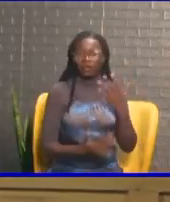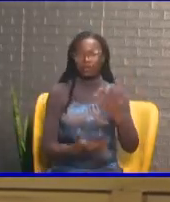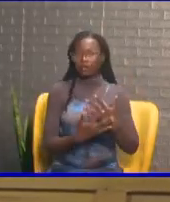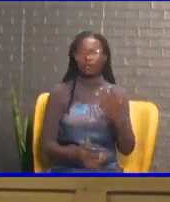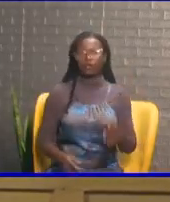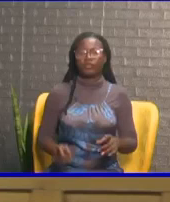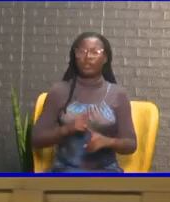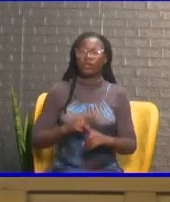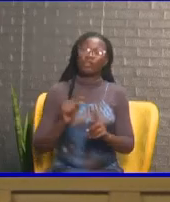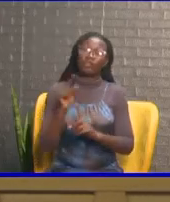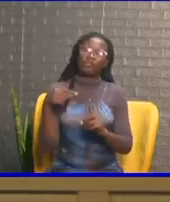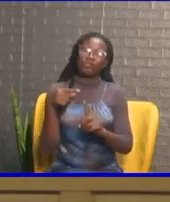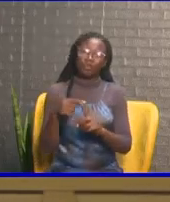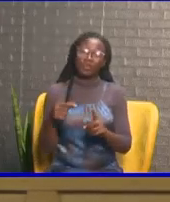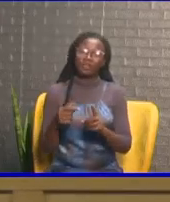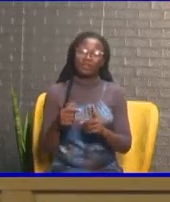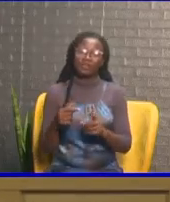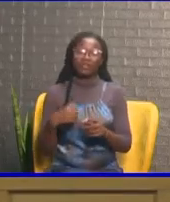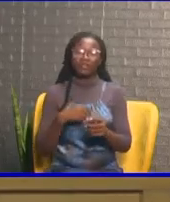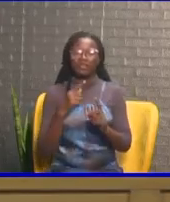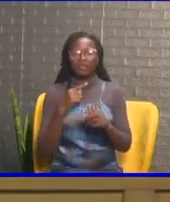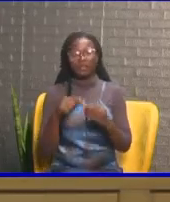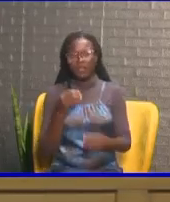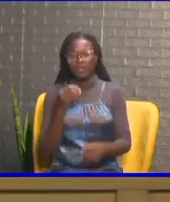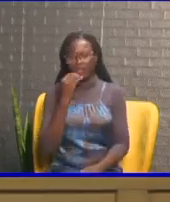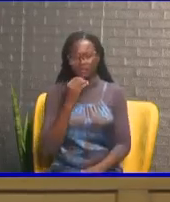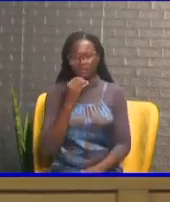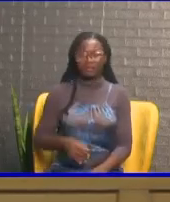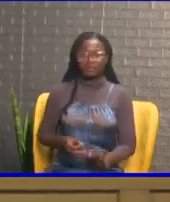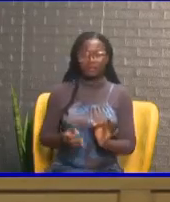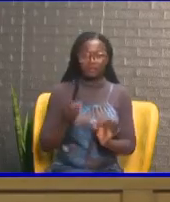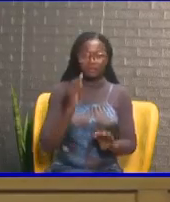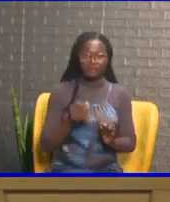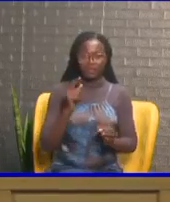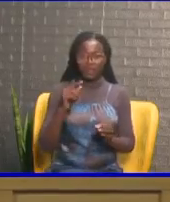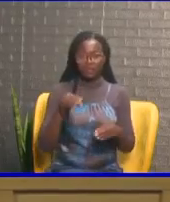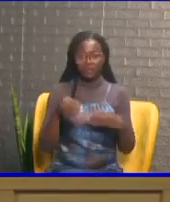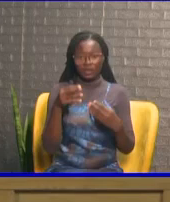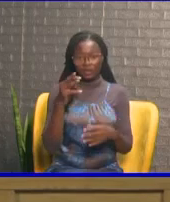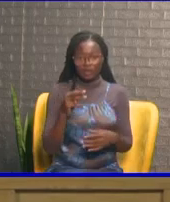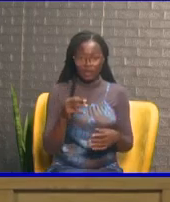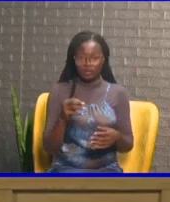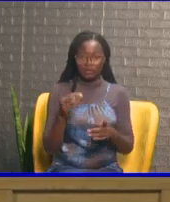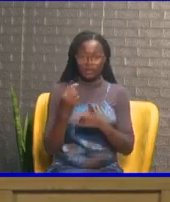But when it comes to eating, people, if you give them, they will sleep.